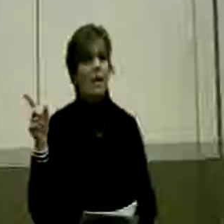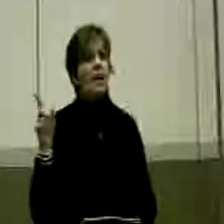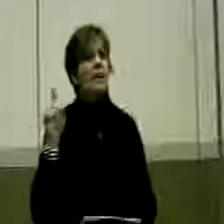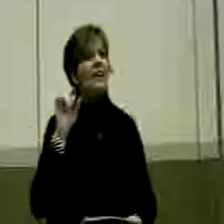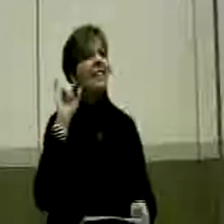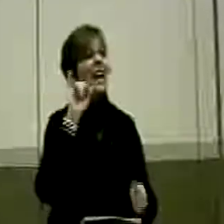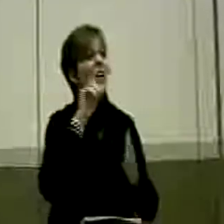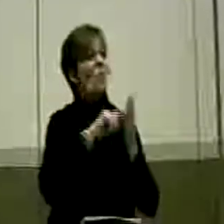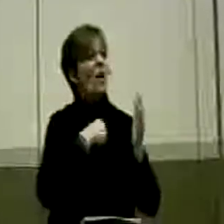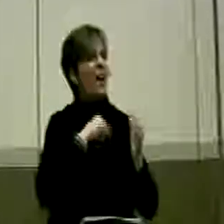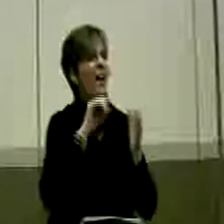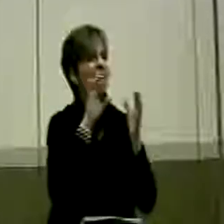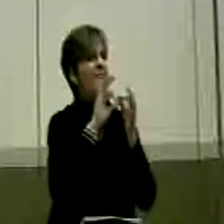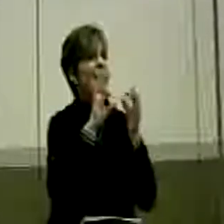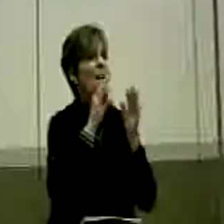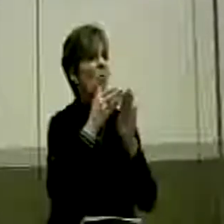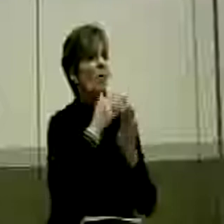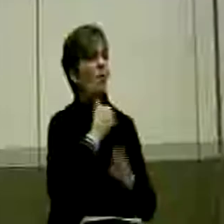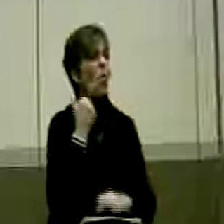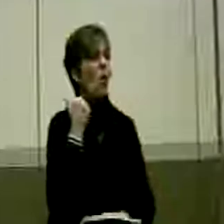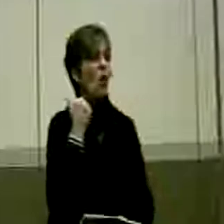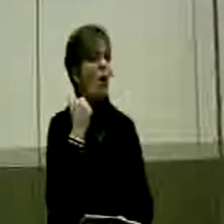had said before.